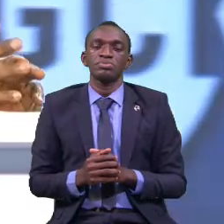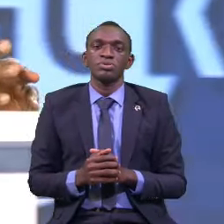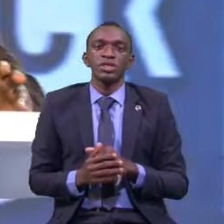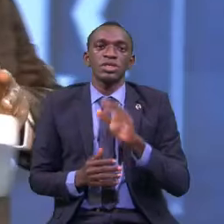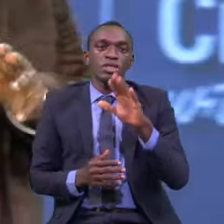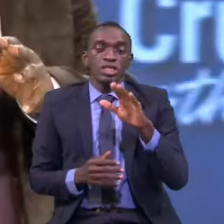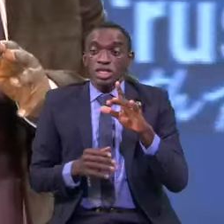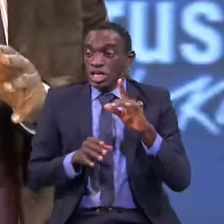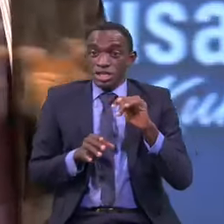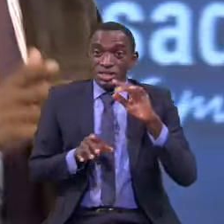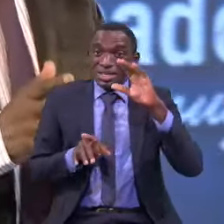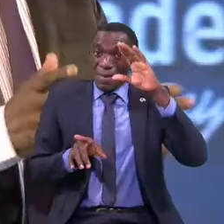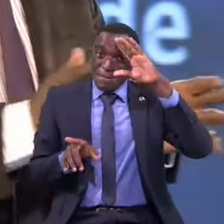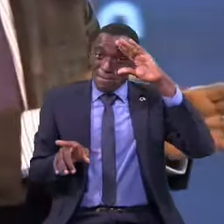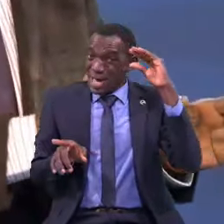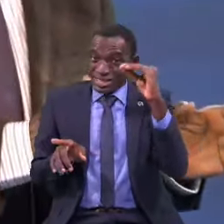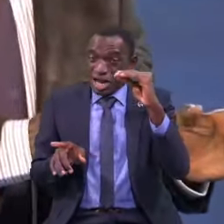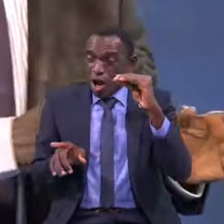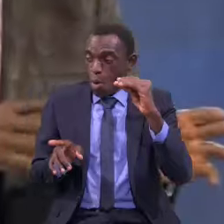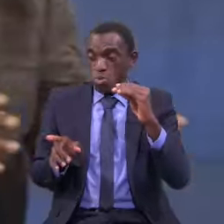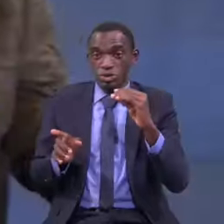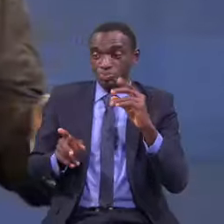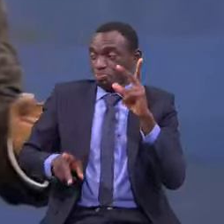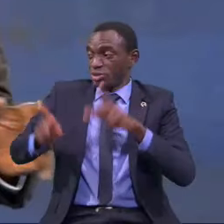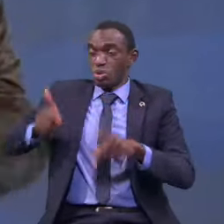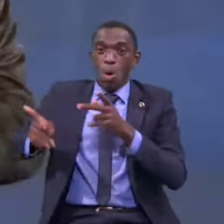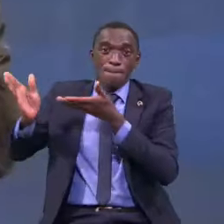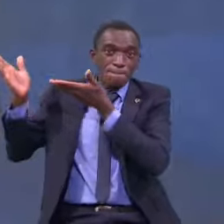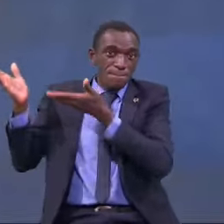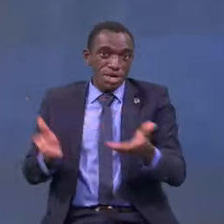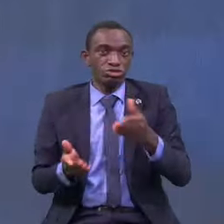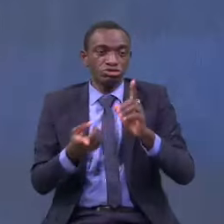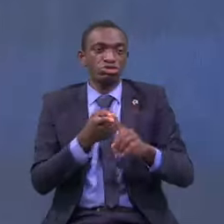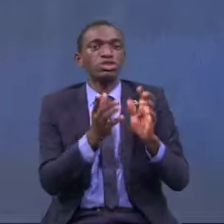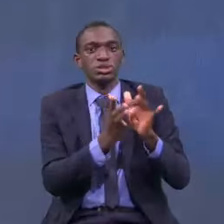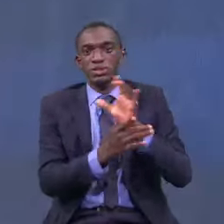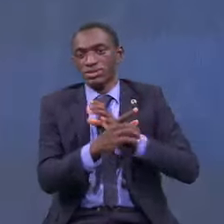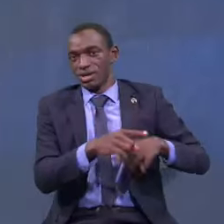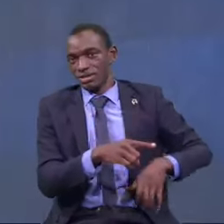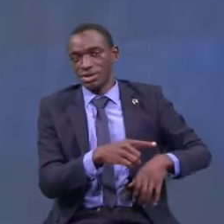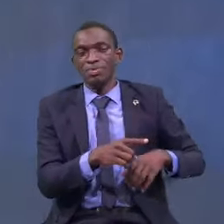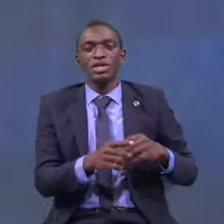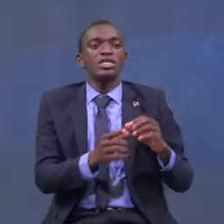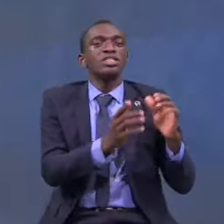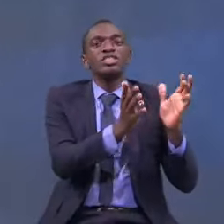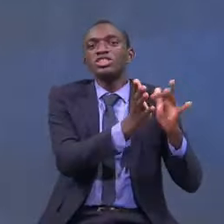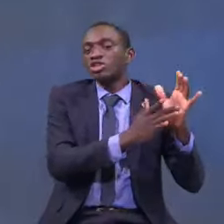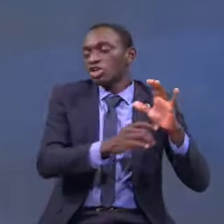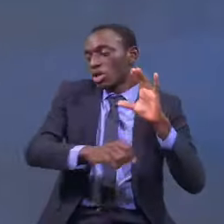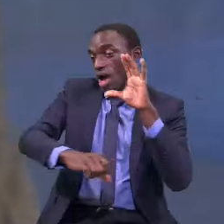The man was brought to Christ, and Jesus held his